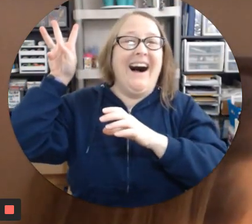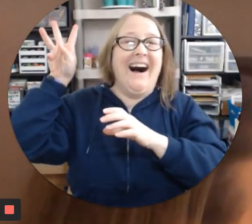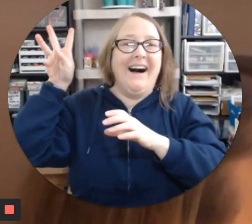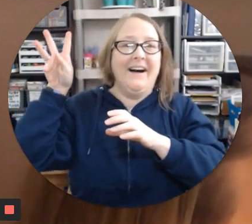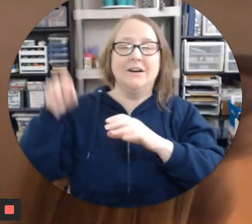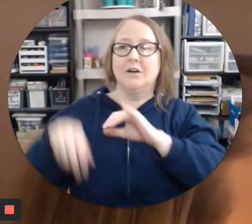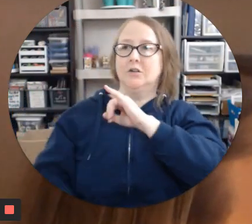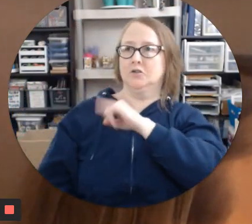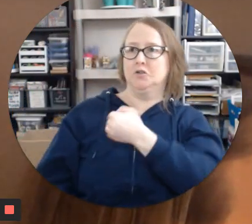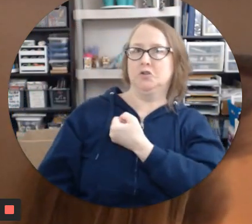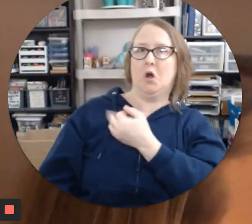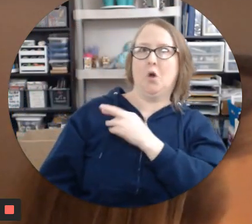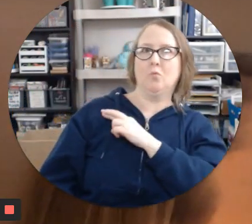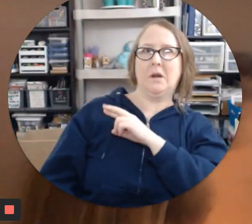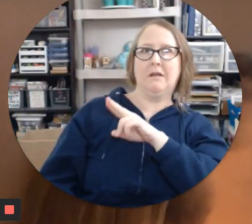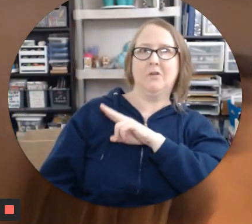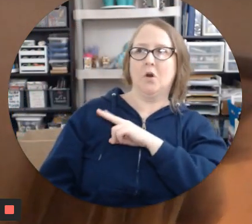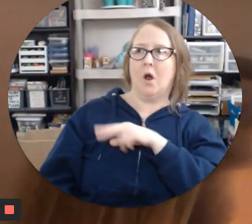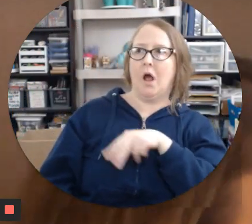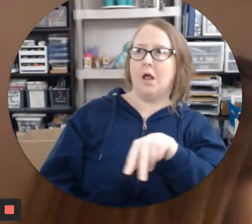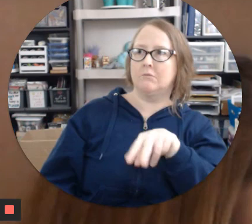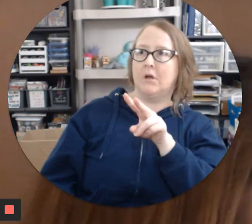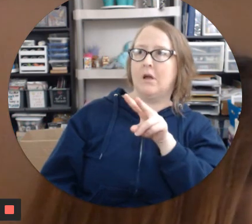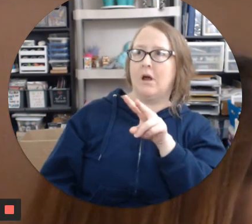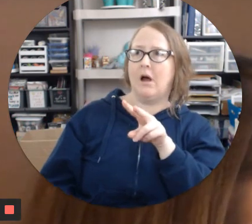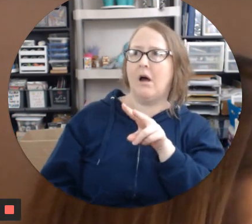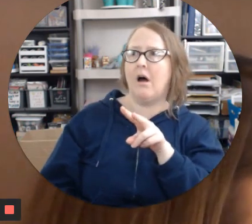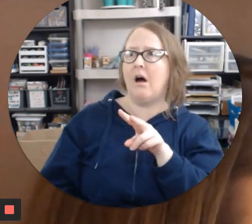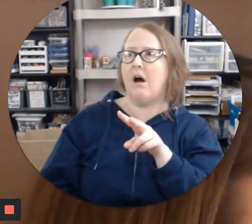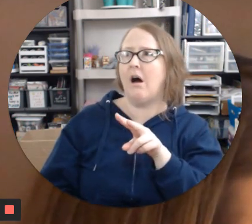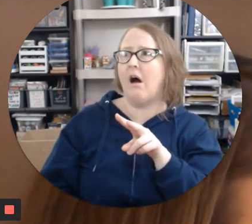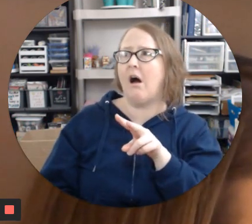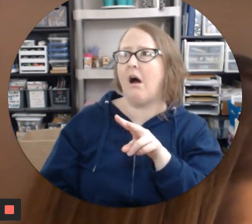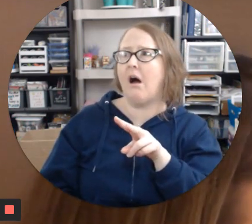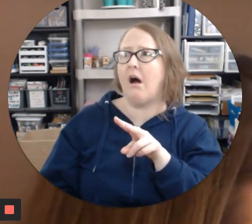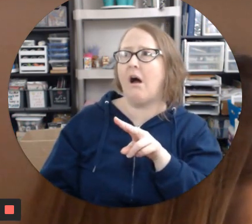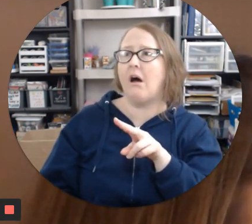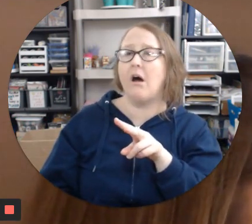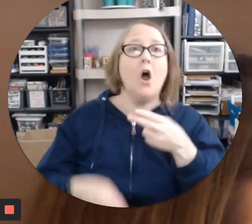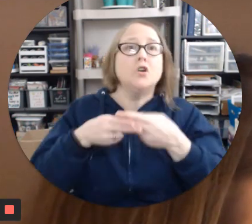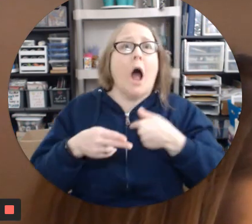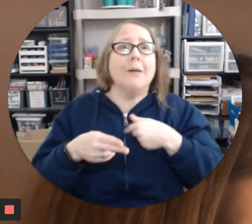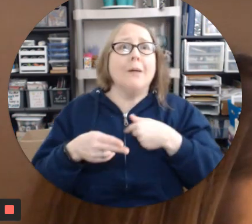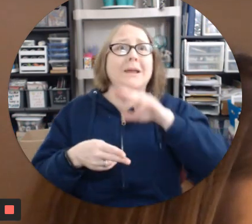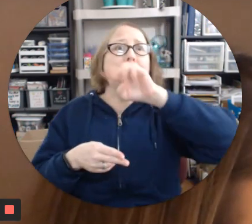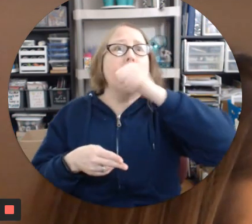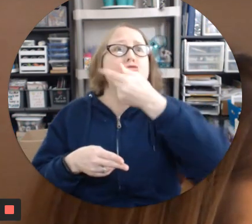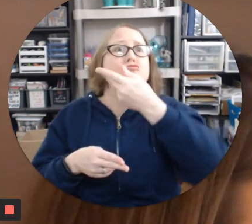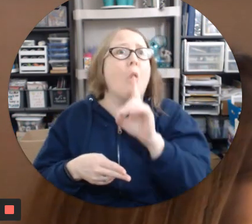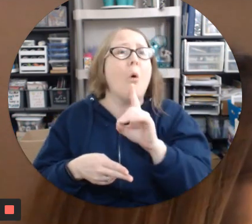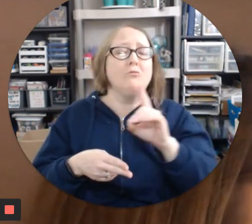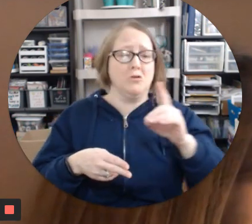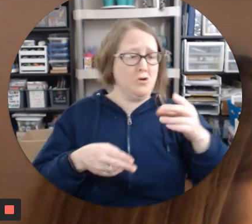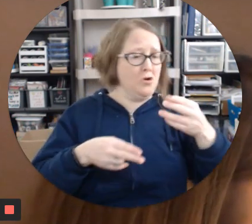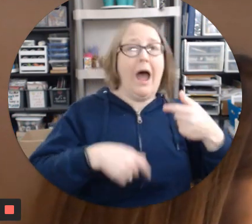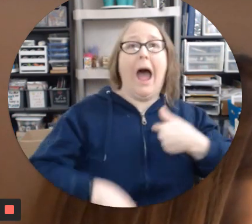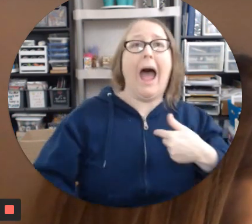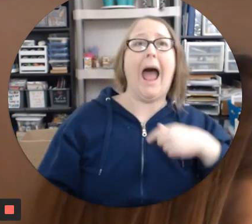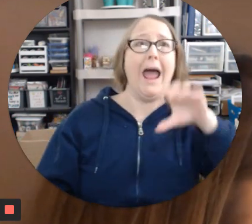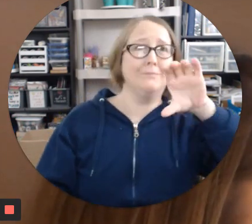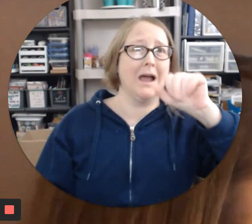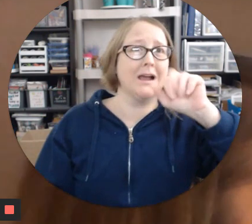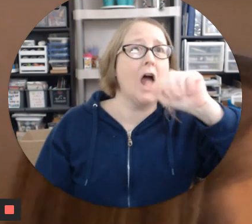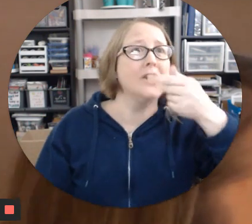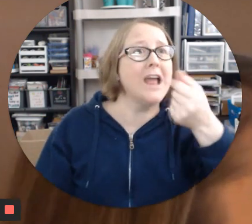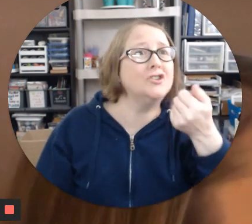Jo, Rita, and Victoria looked at Chrysanthemum longingly. "Call me Marigold," said Jo. "I'm Carnation," said Rita, pointing. "My